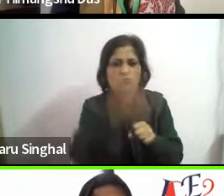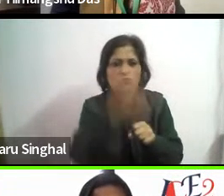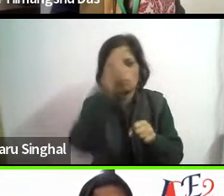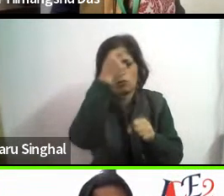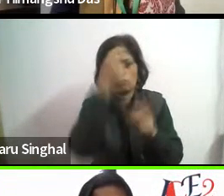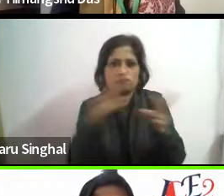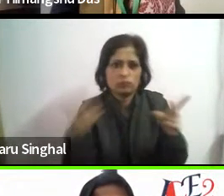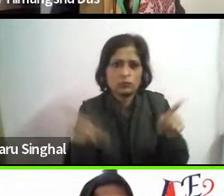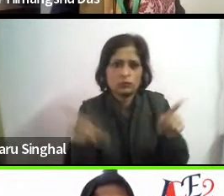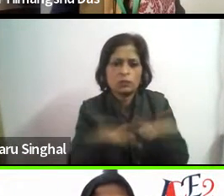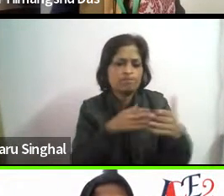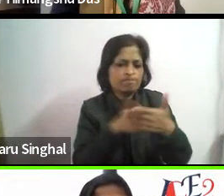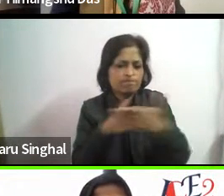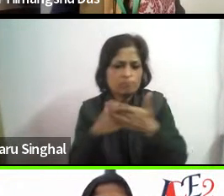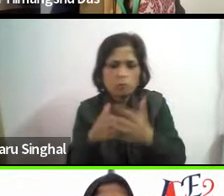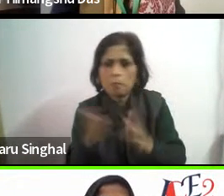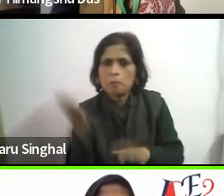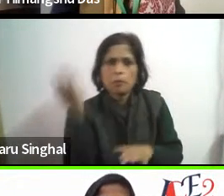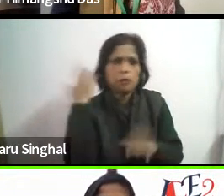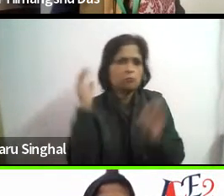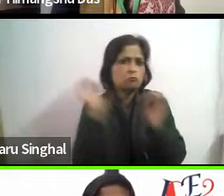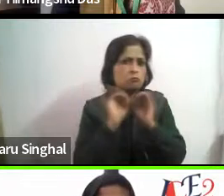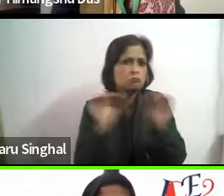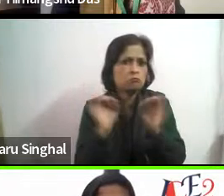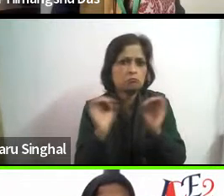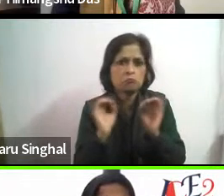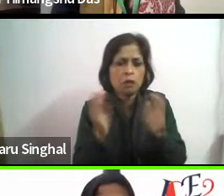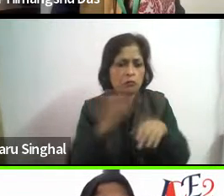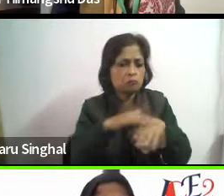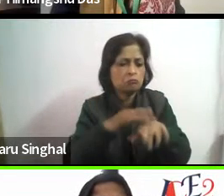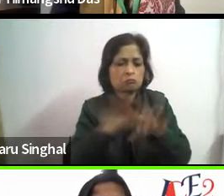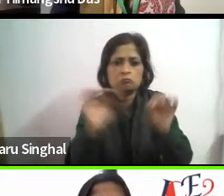been unheard, nor did we have